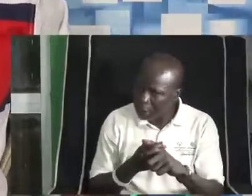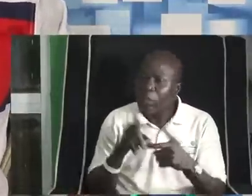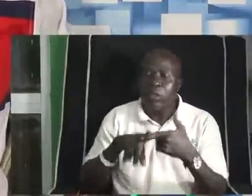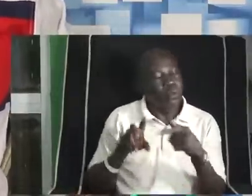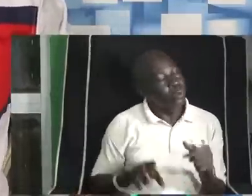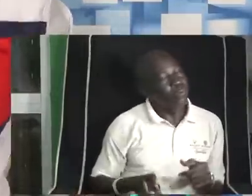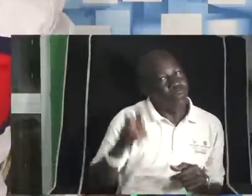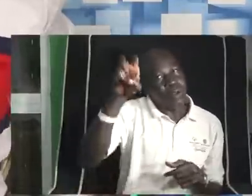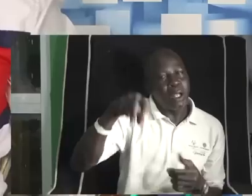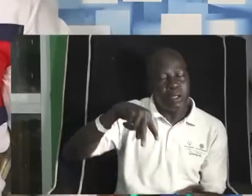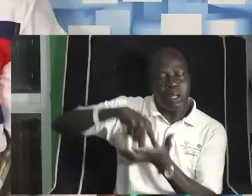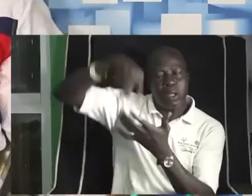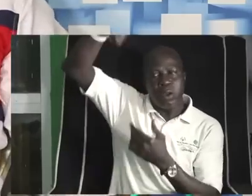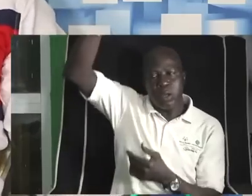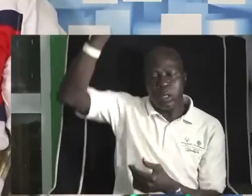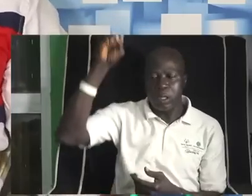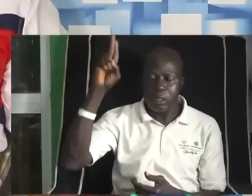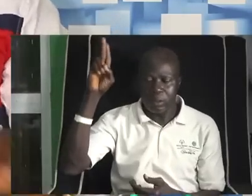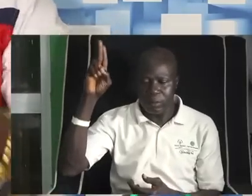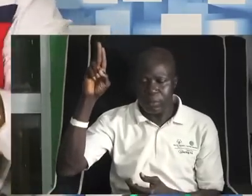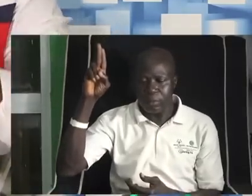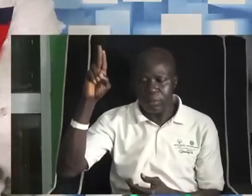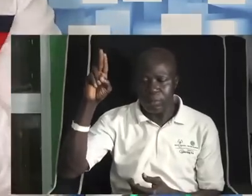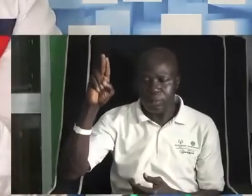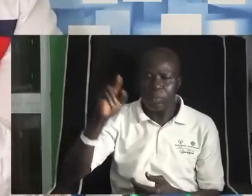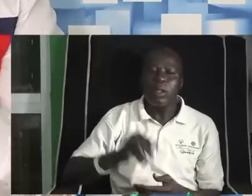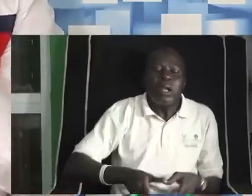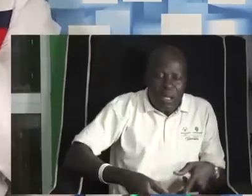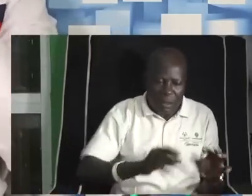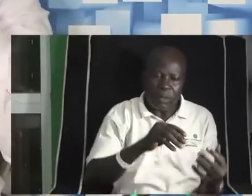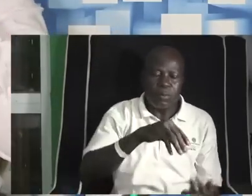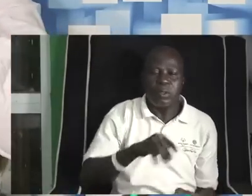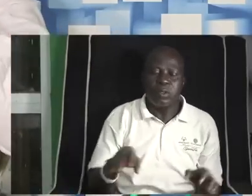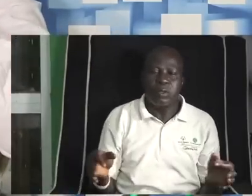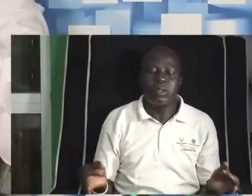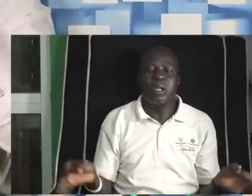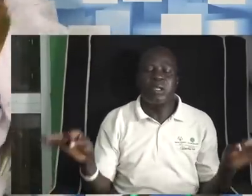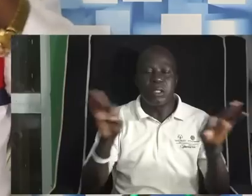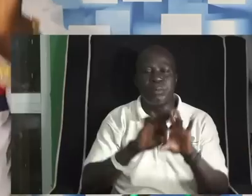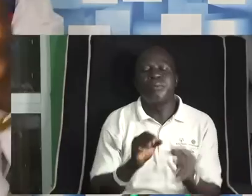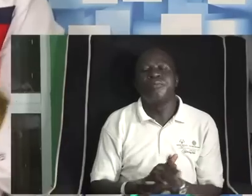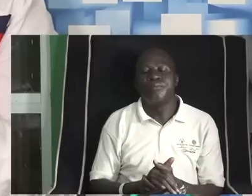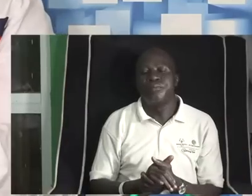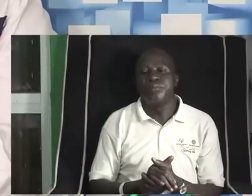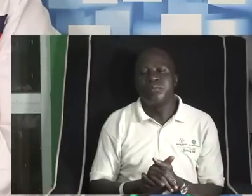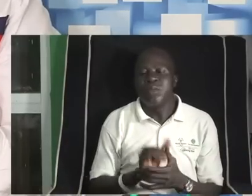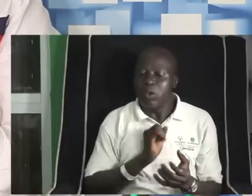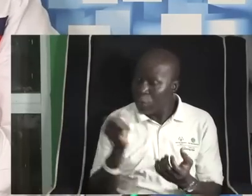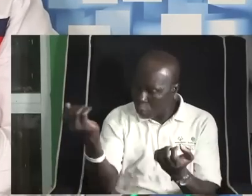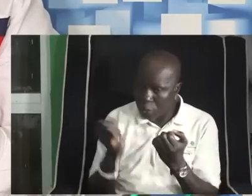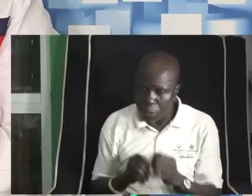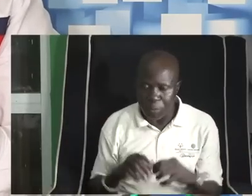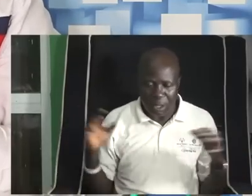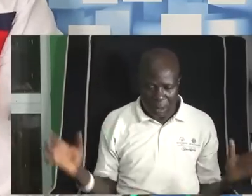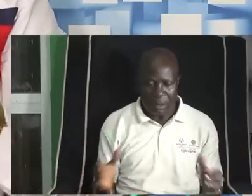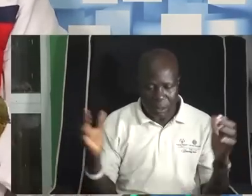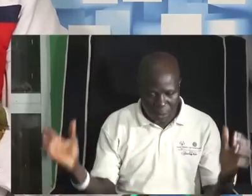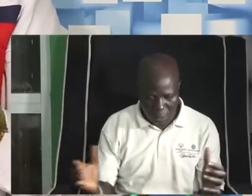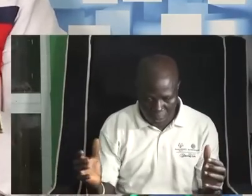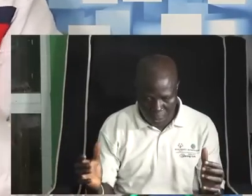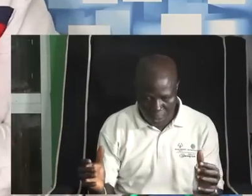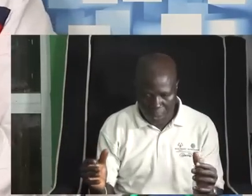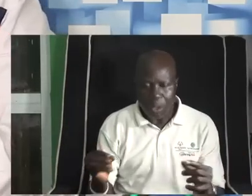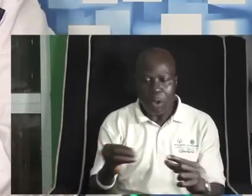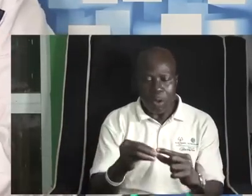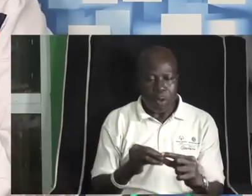To soar higher is a race. Let's look at the example. You want to become a counselor?